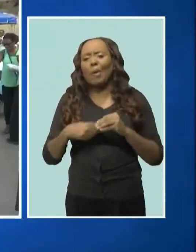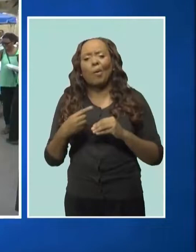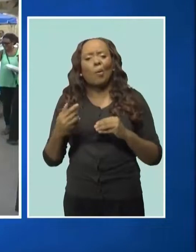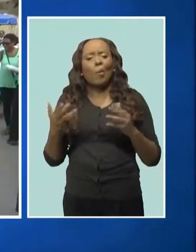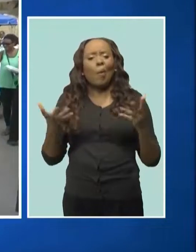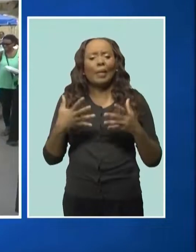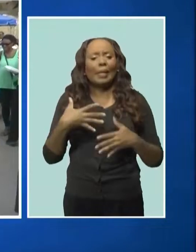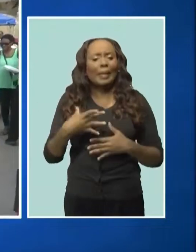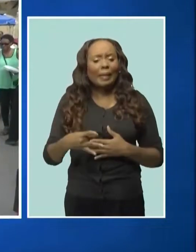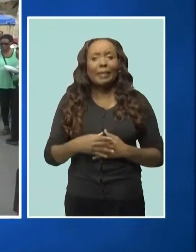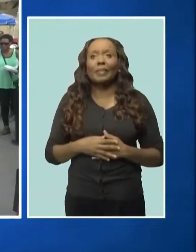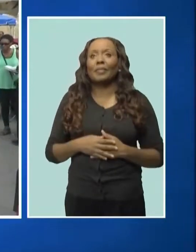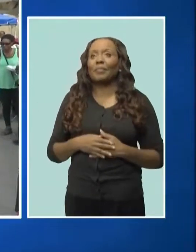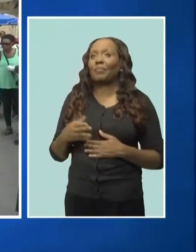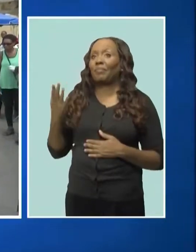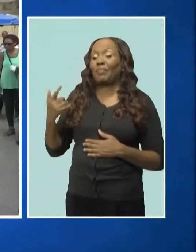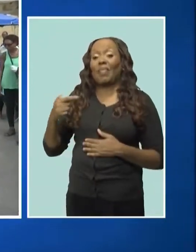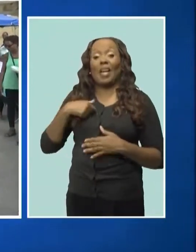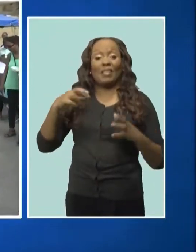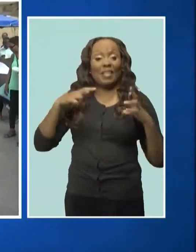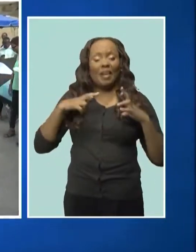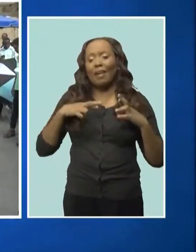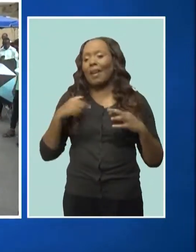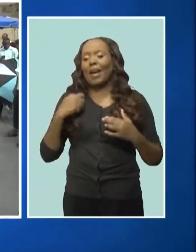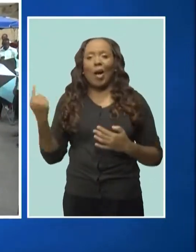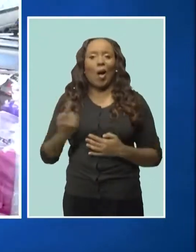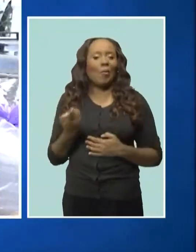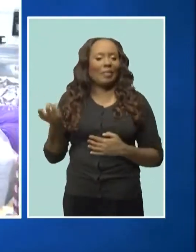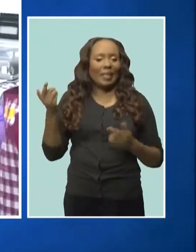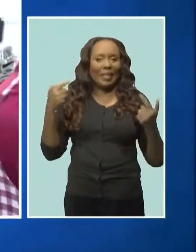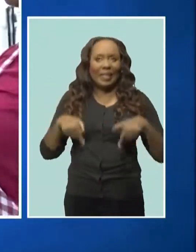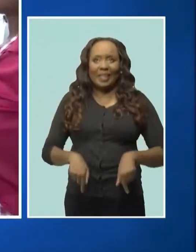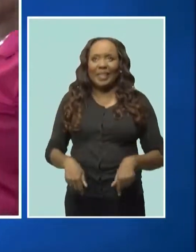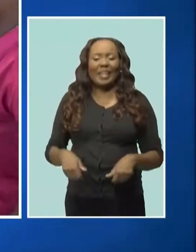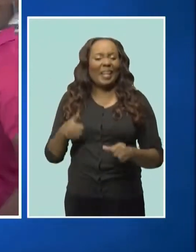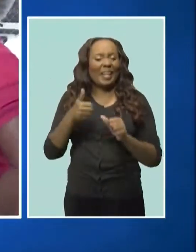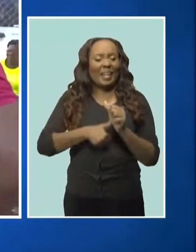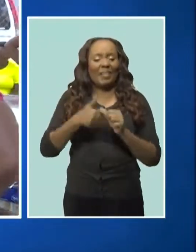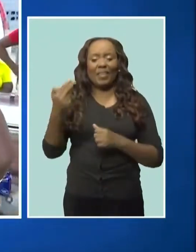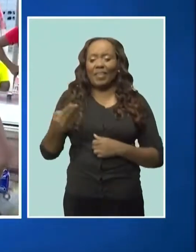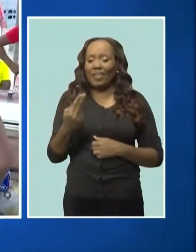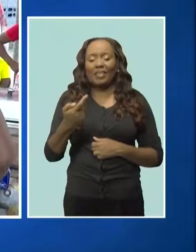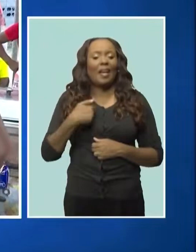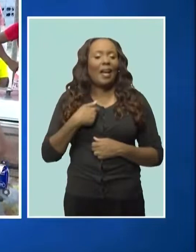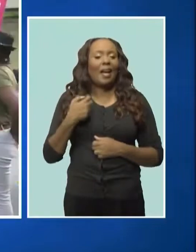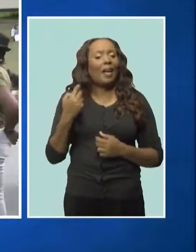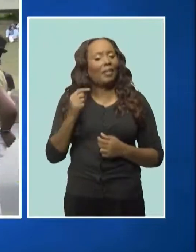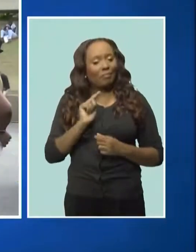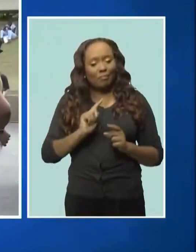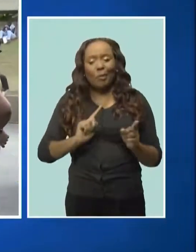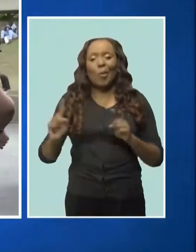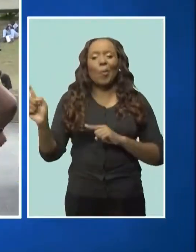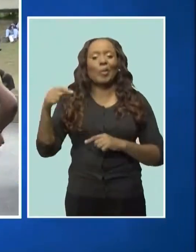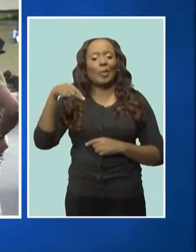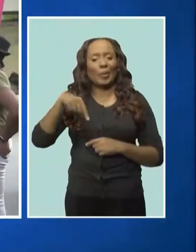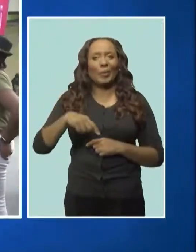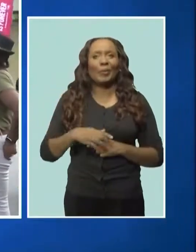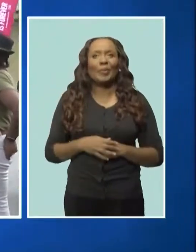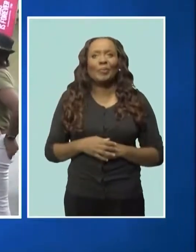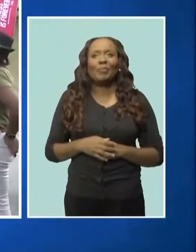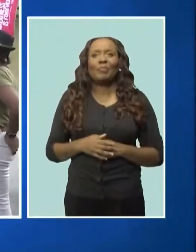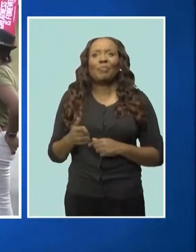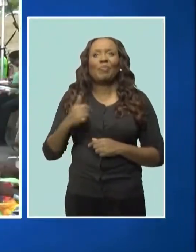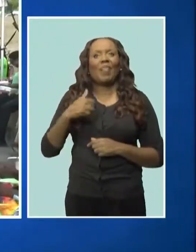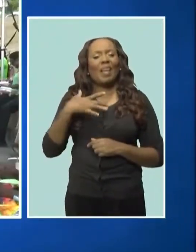I'm retired, so Q is my thing. Every Thursday you will find me at Q. I like listening to the roof deck,